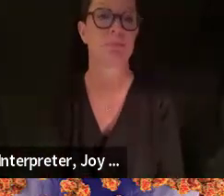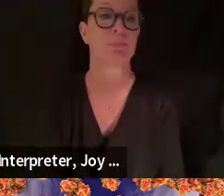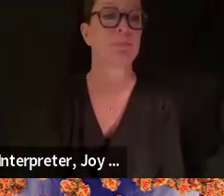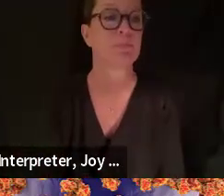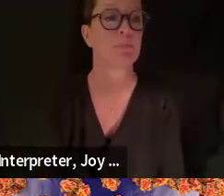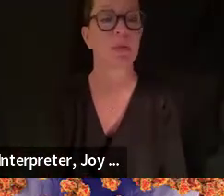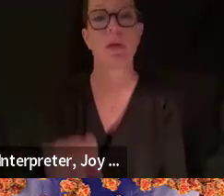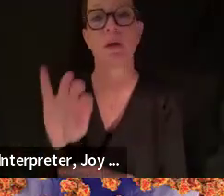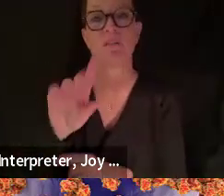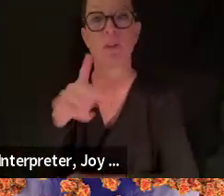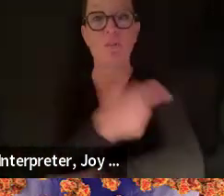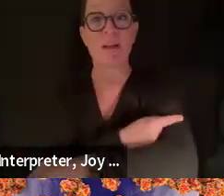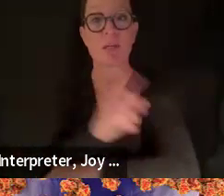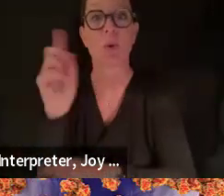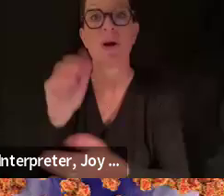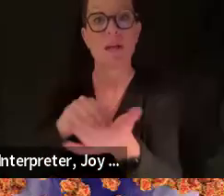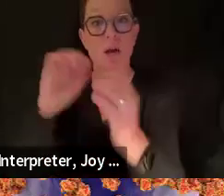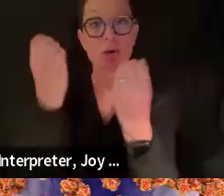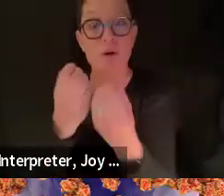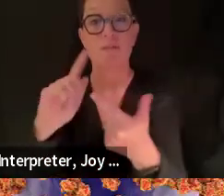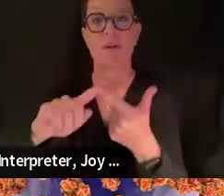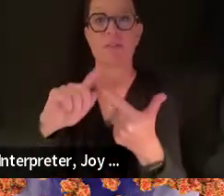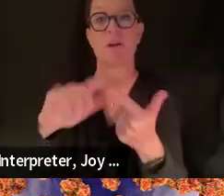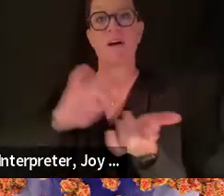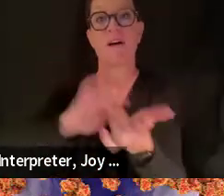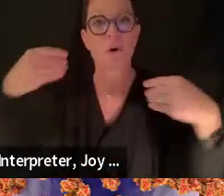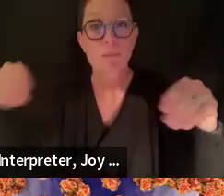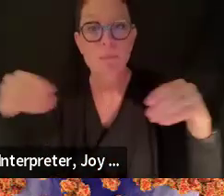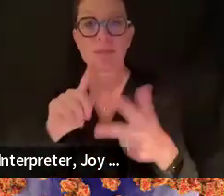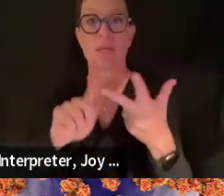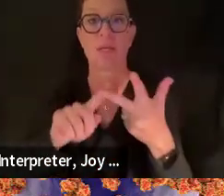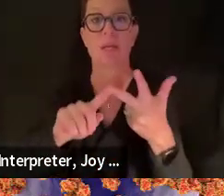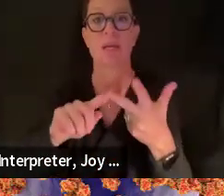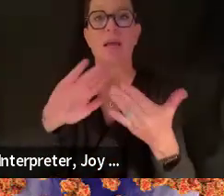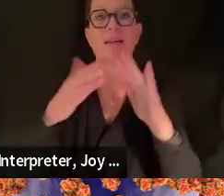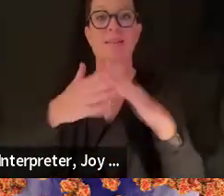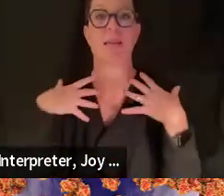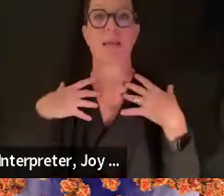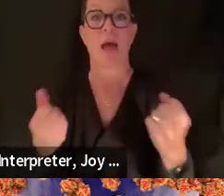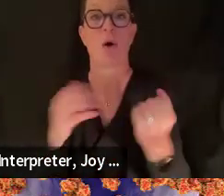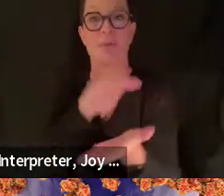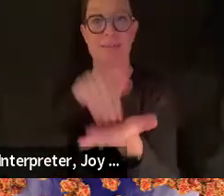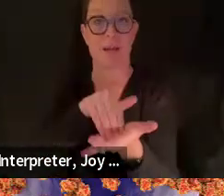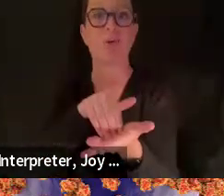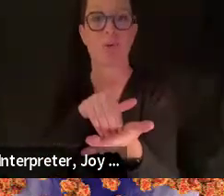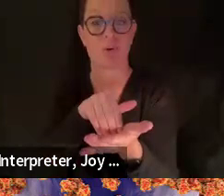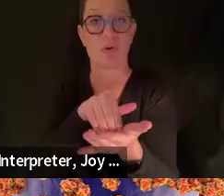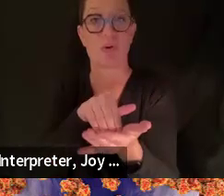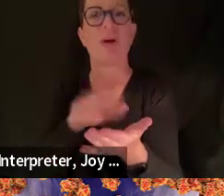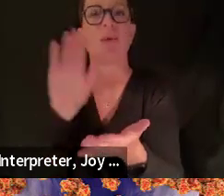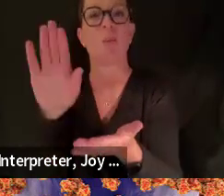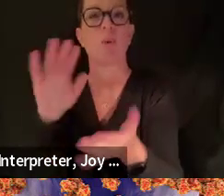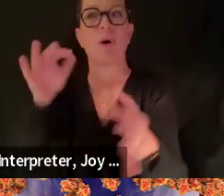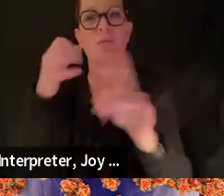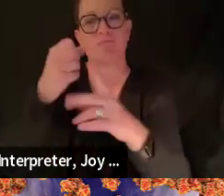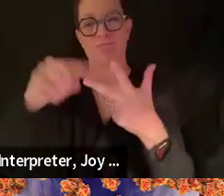You can get flu vaccines at your doctor's office, pharmacies, and the city health centers that we will discuss